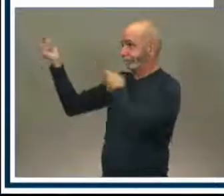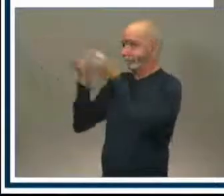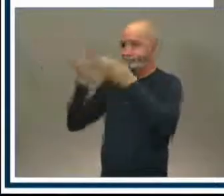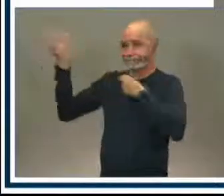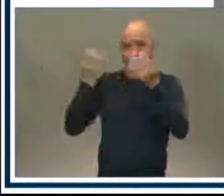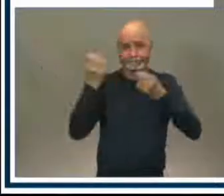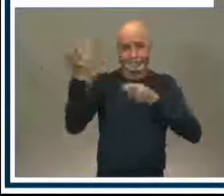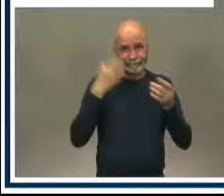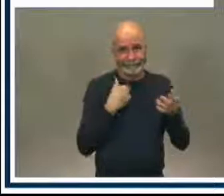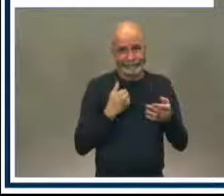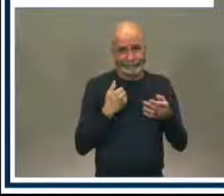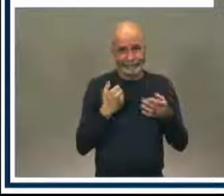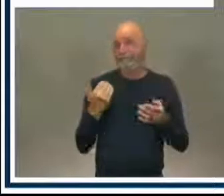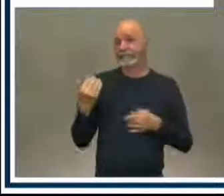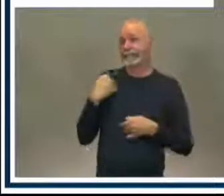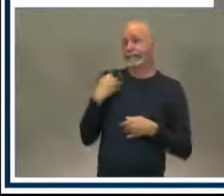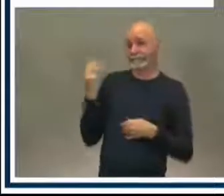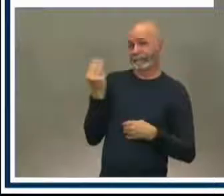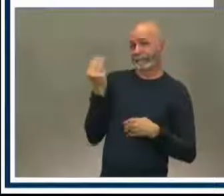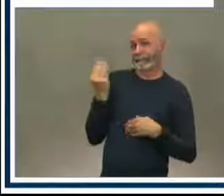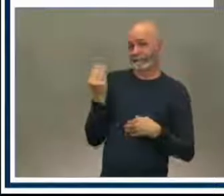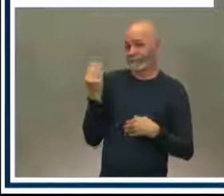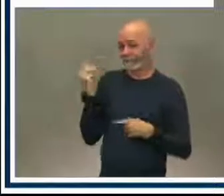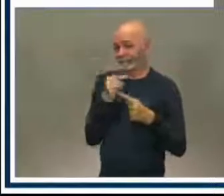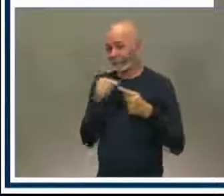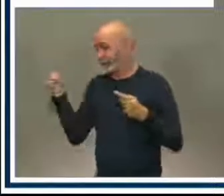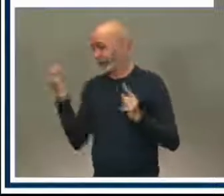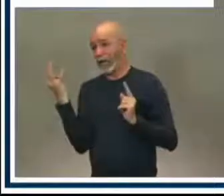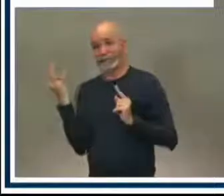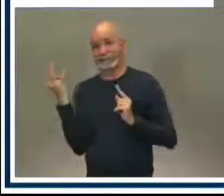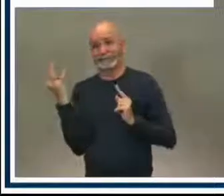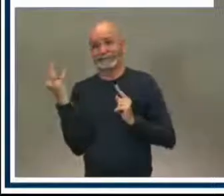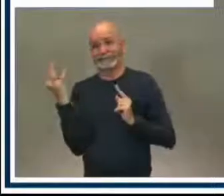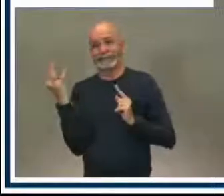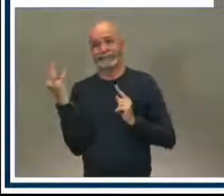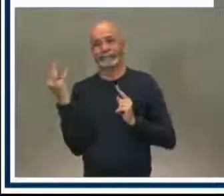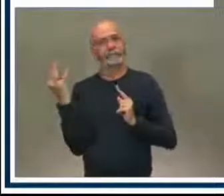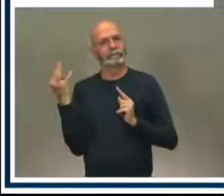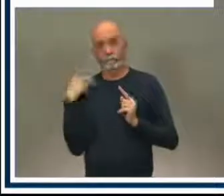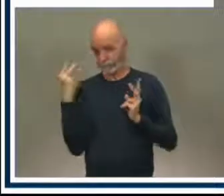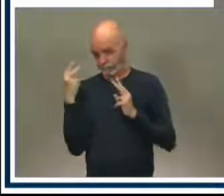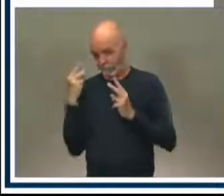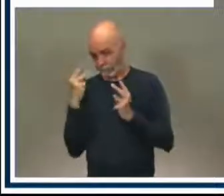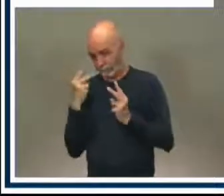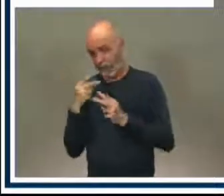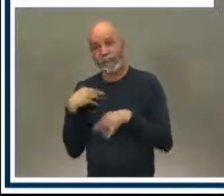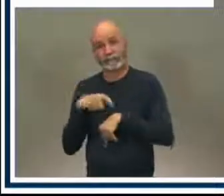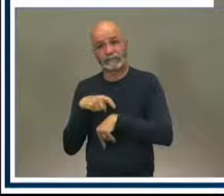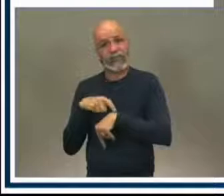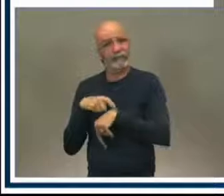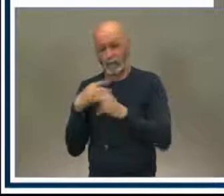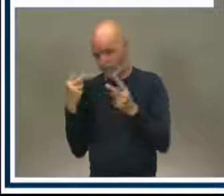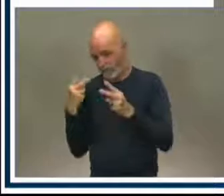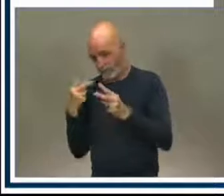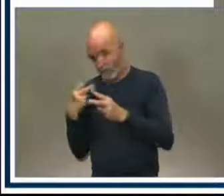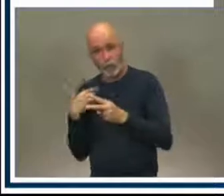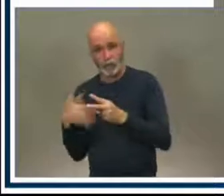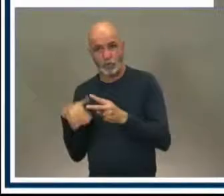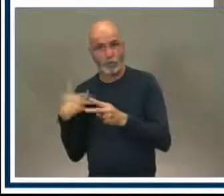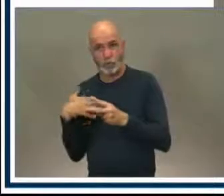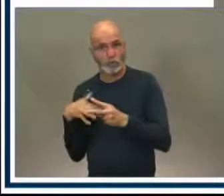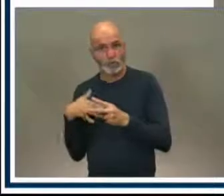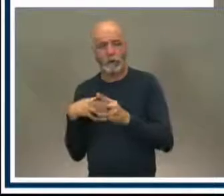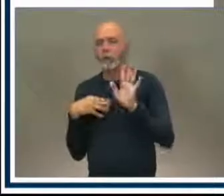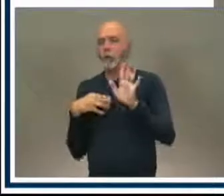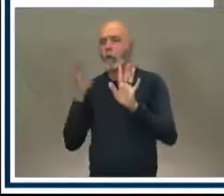Monday, and today's Friday. So we've had some, we haven't had a lot of time to get into the details. So we're going to be working with them